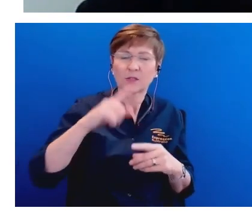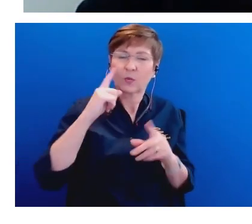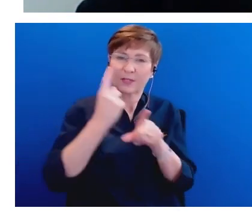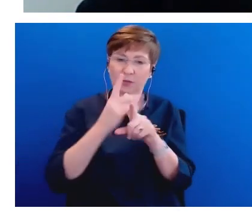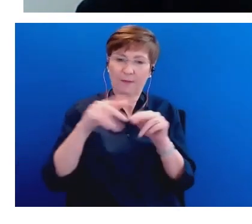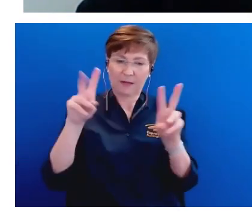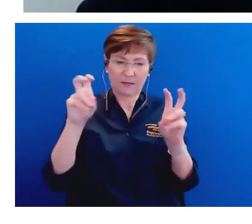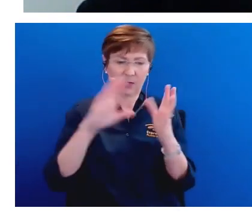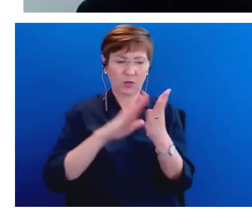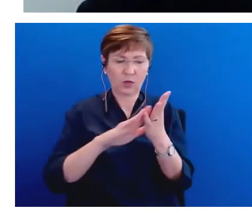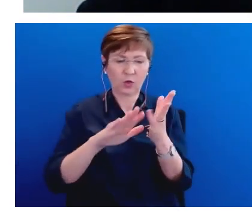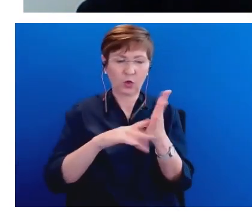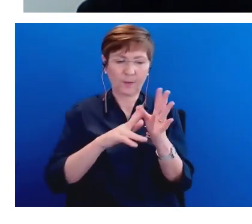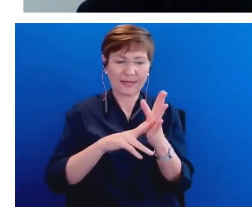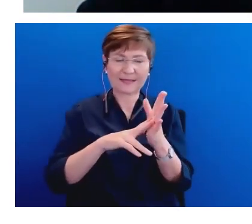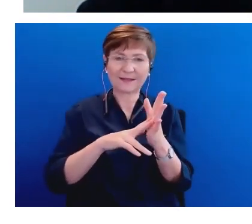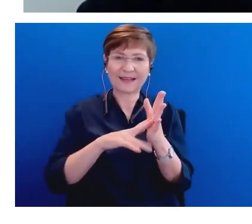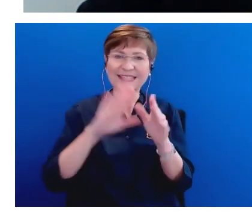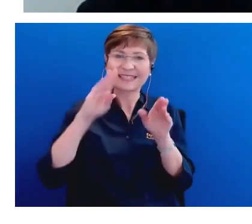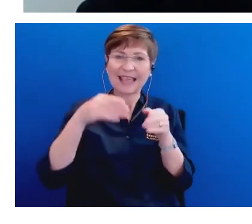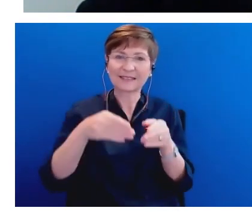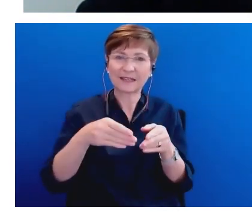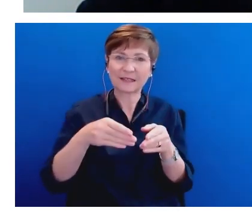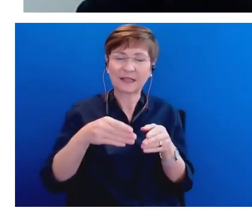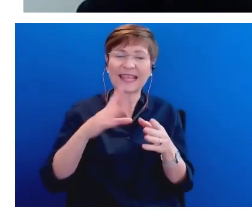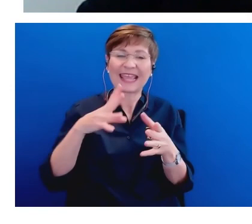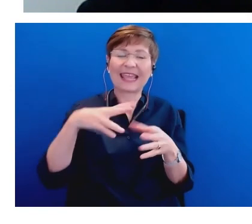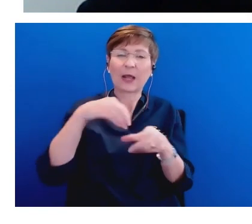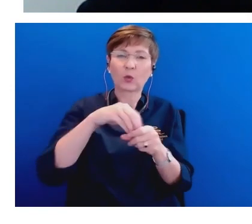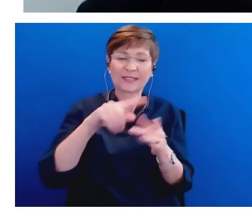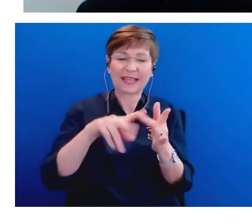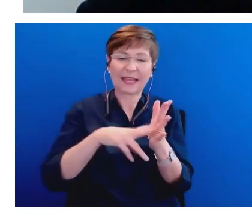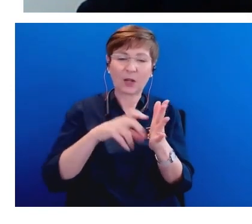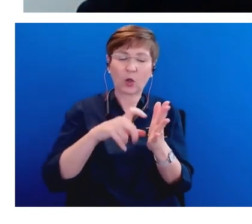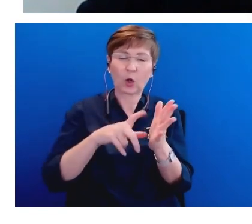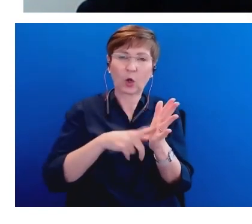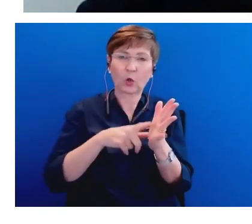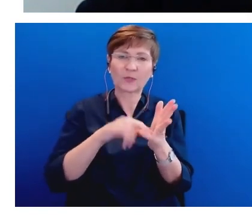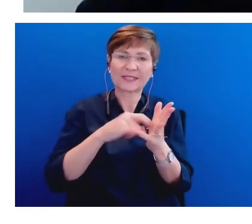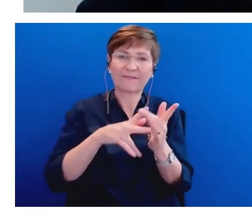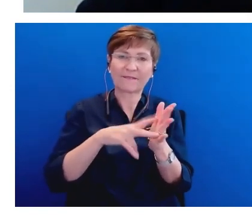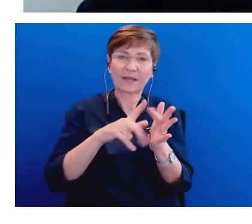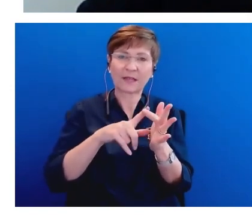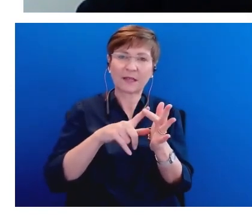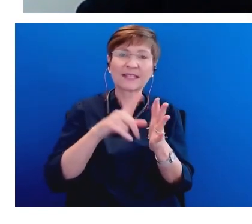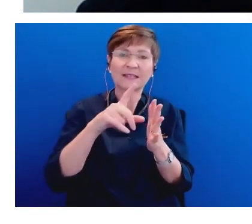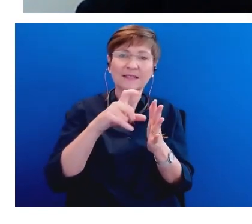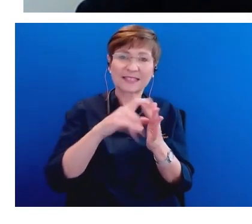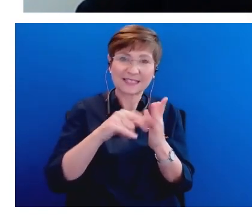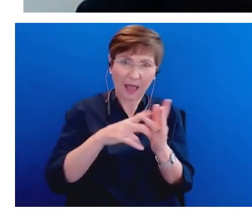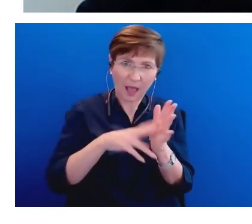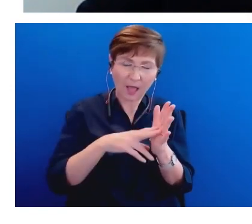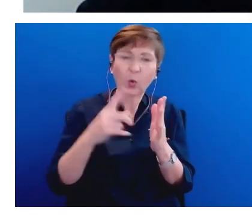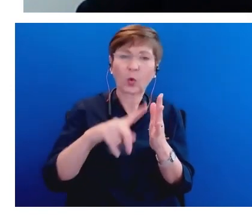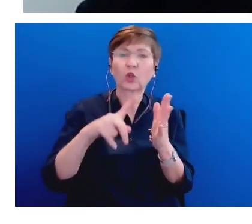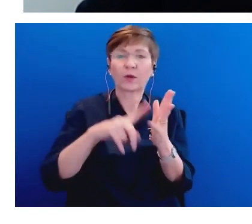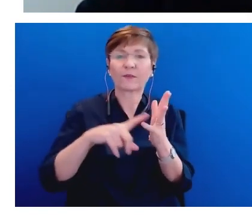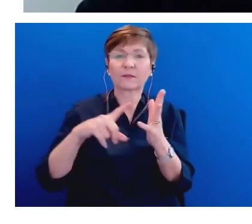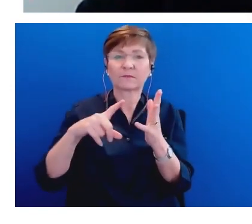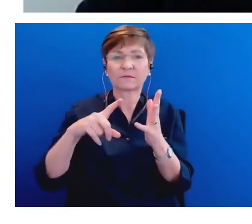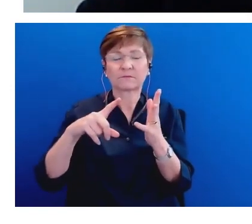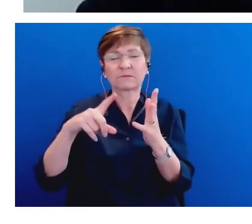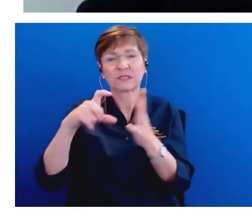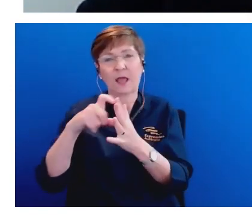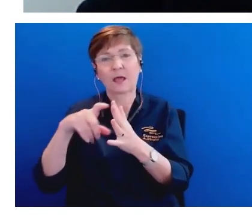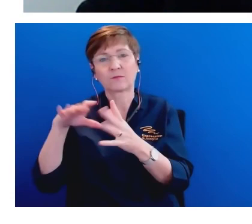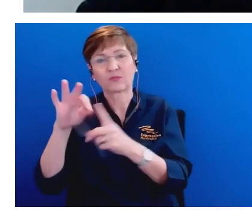or inclusive design and a little bit of talk about universal design in this area. But it's something that I think its